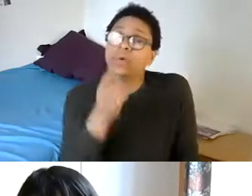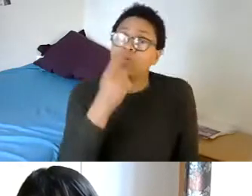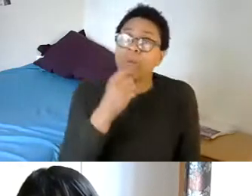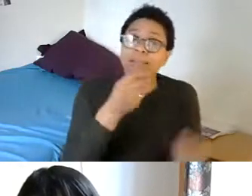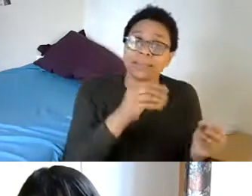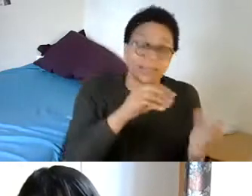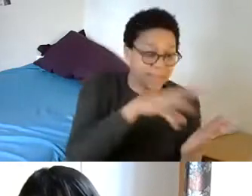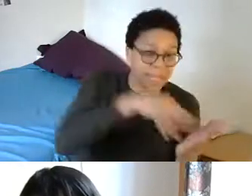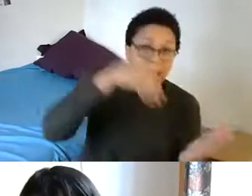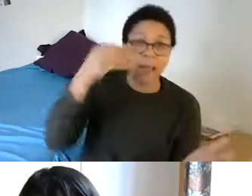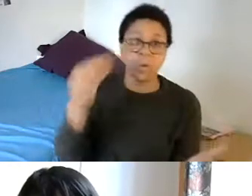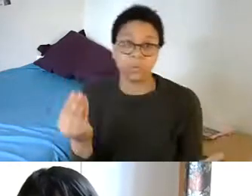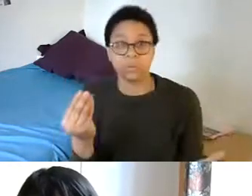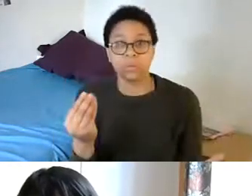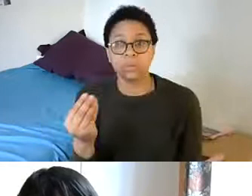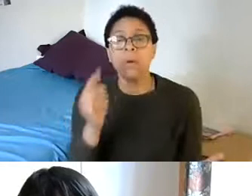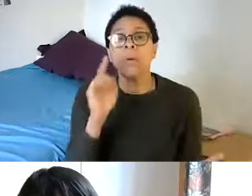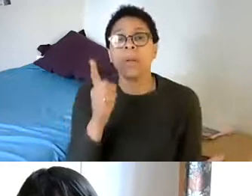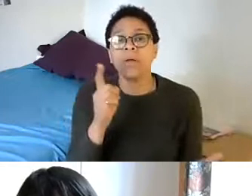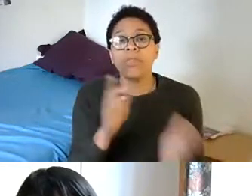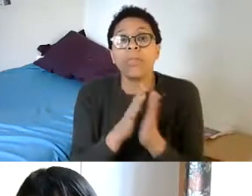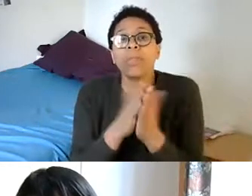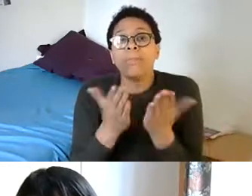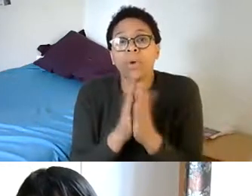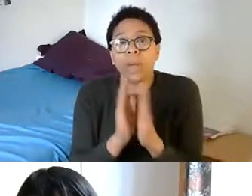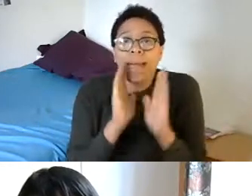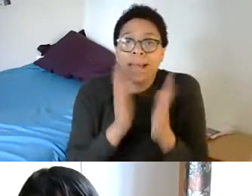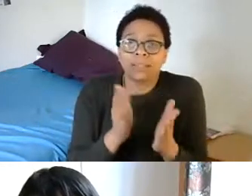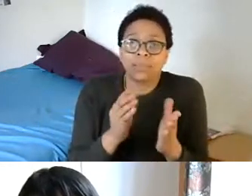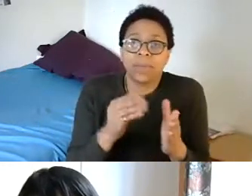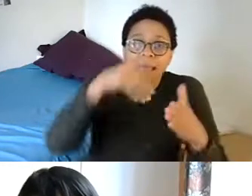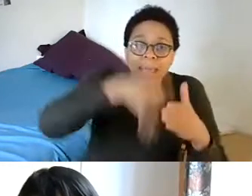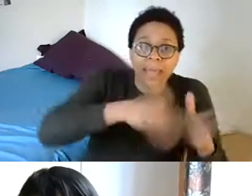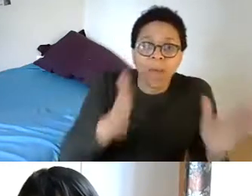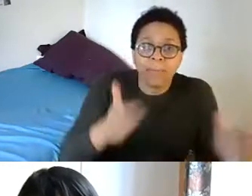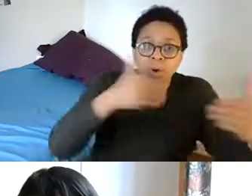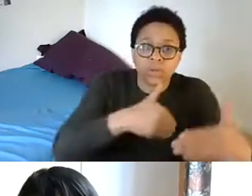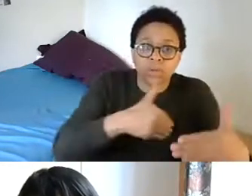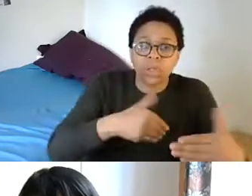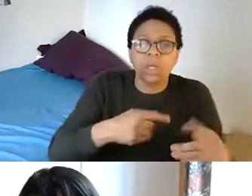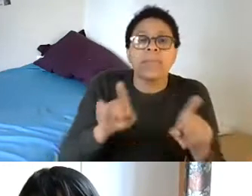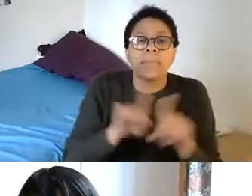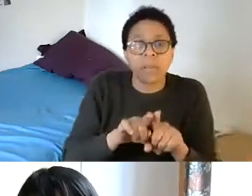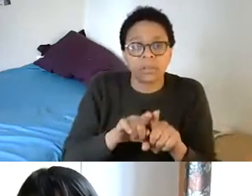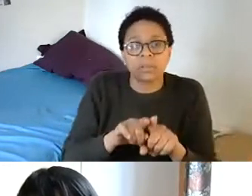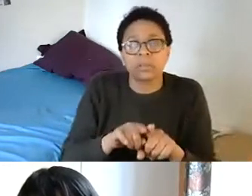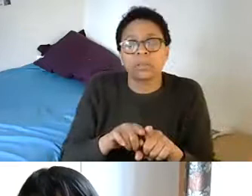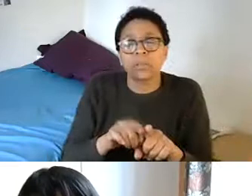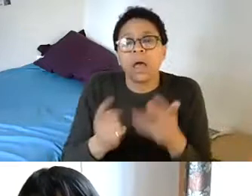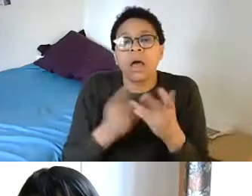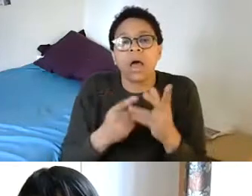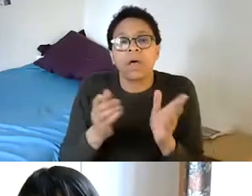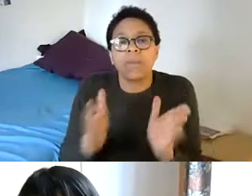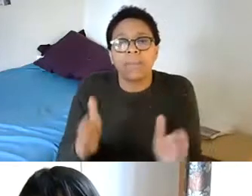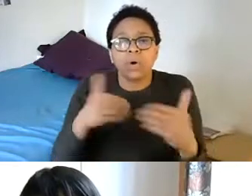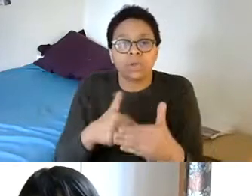book, but then put the book in a box and then have a smaller box within that box that contains the painting. So that might be a